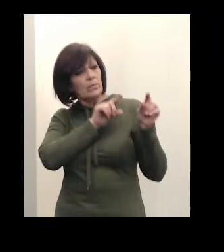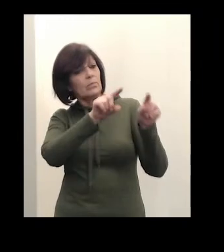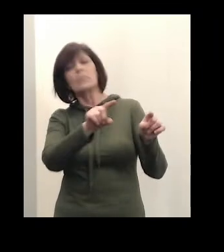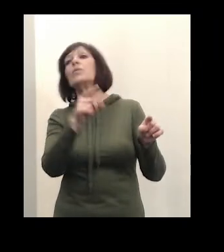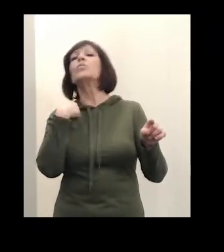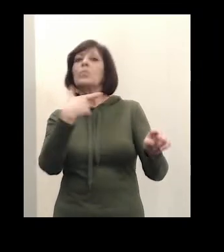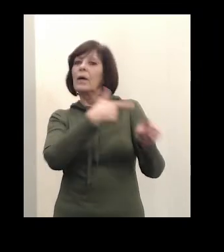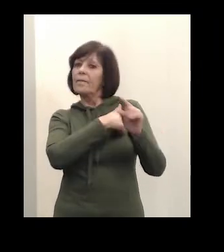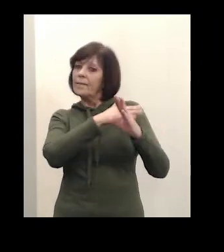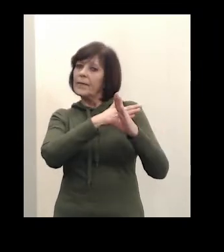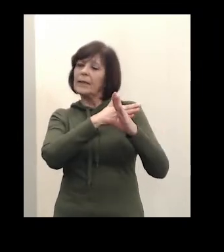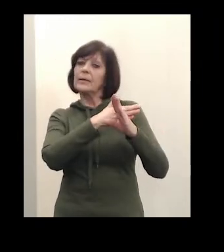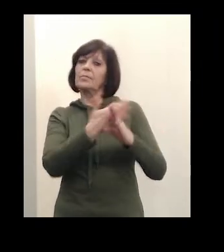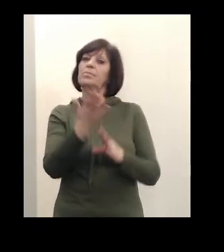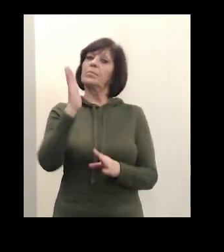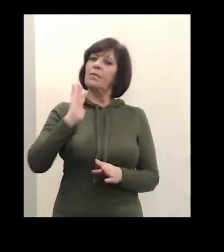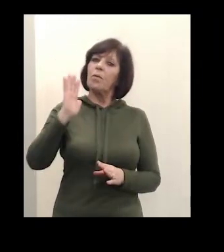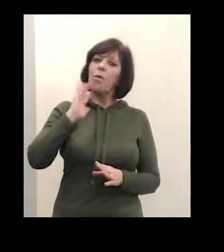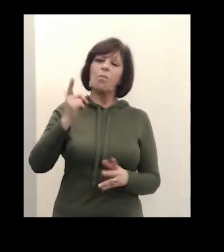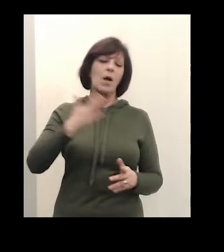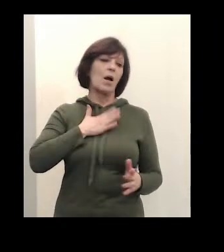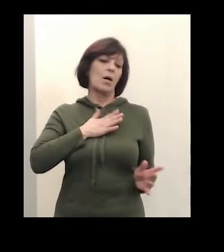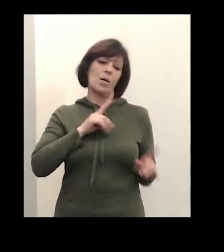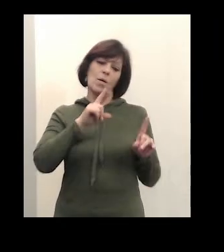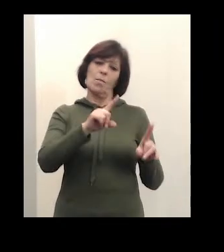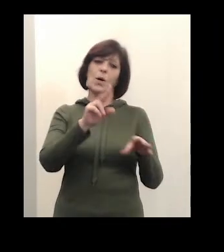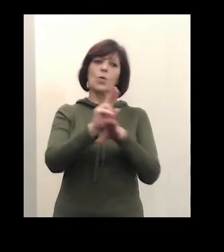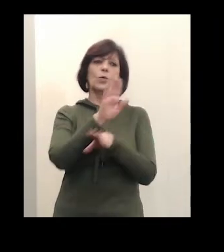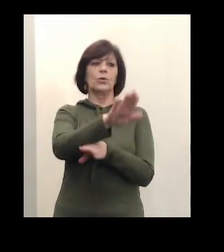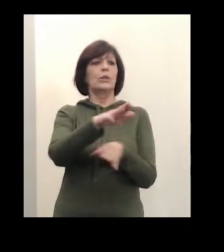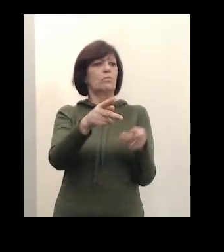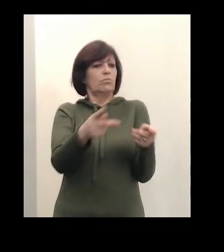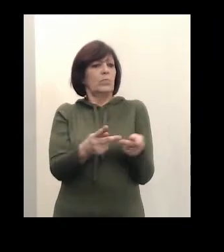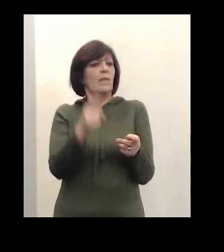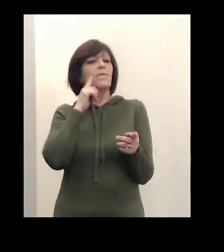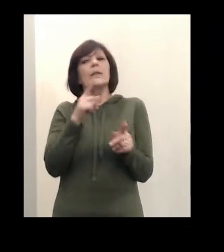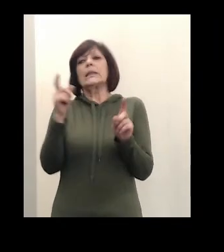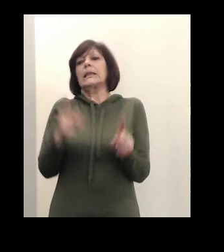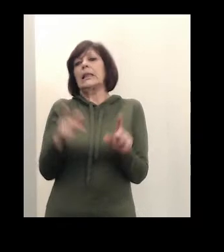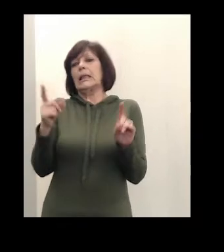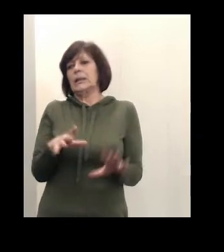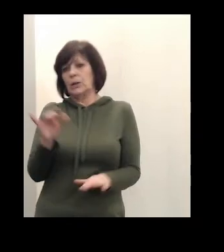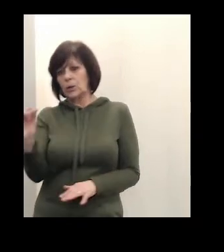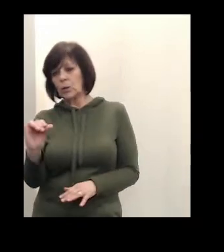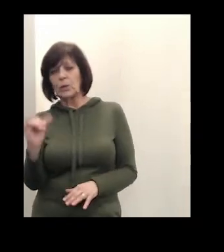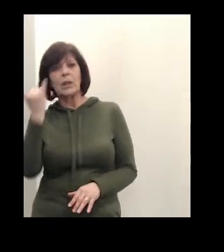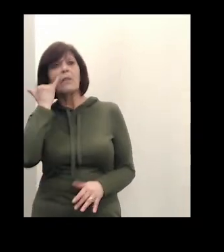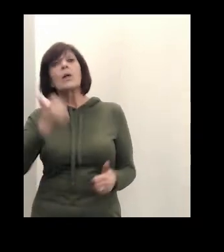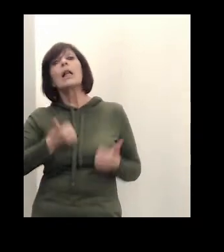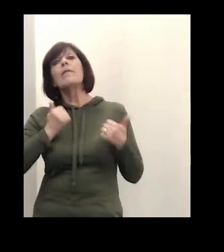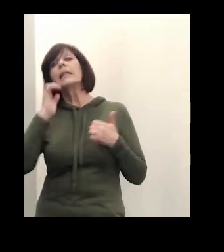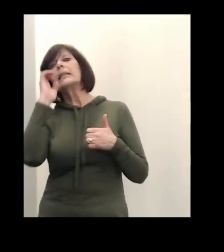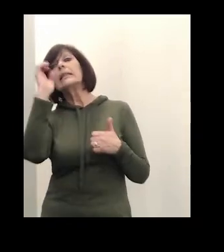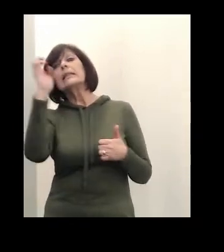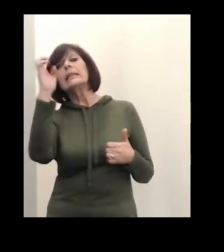clinic before, and we're glad to come back and use their facility as a testing site. If you live in the east side of Buffalo, you can call